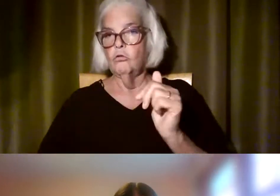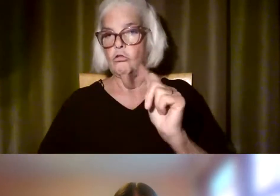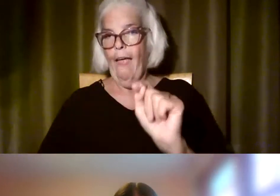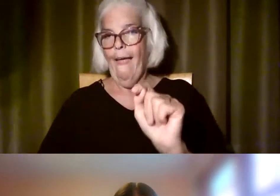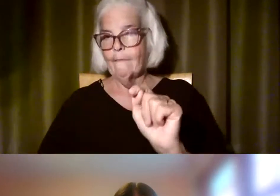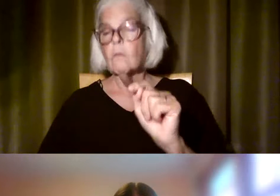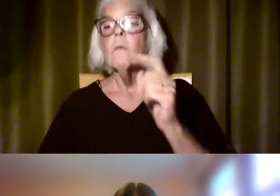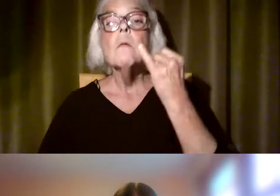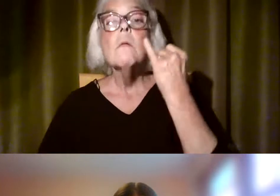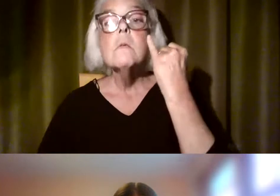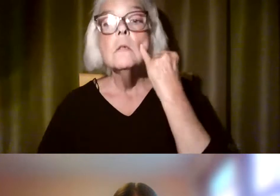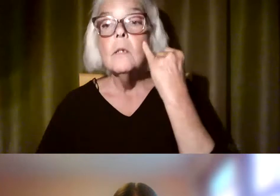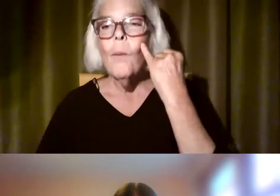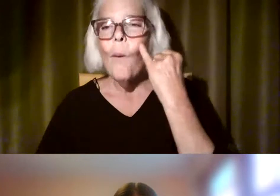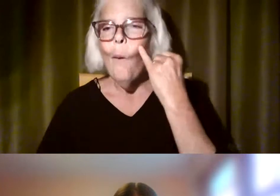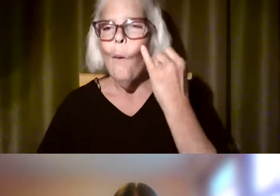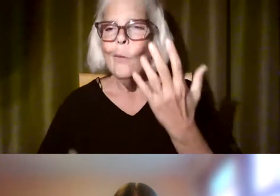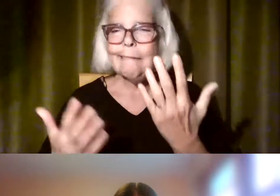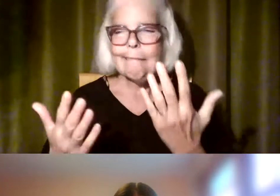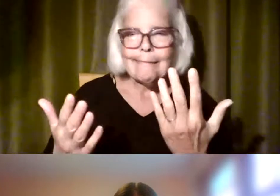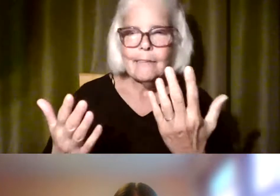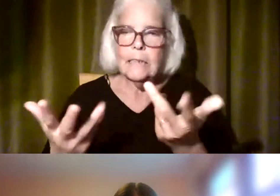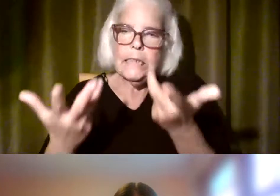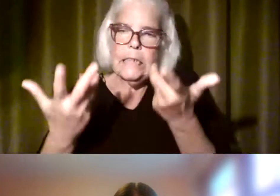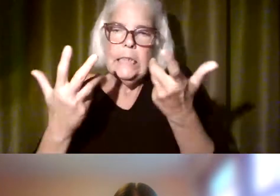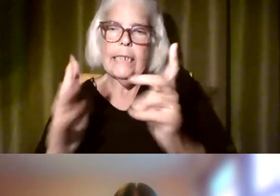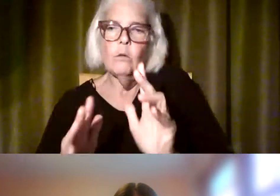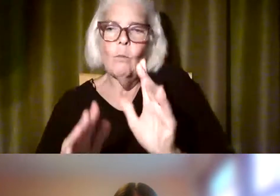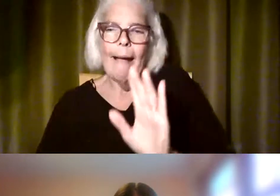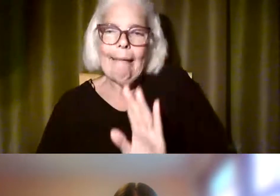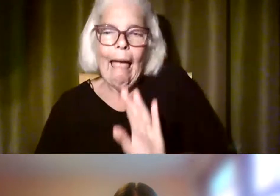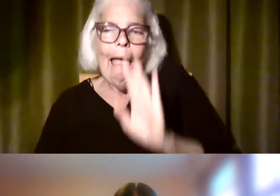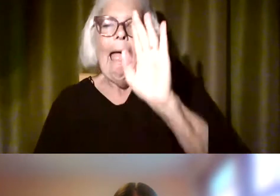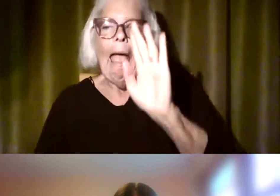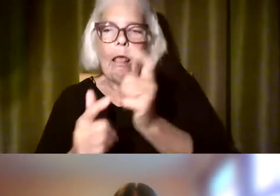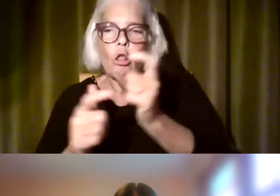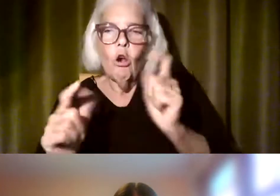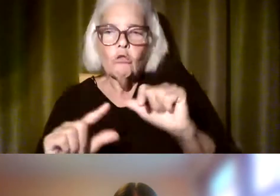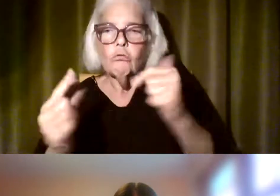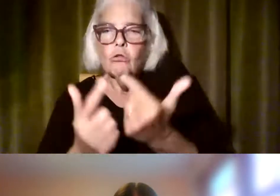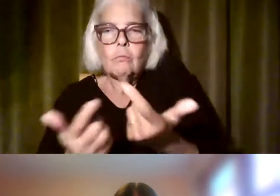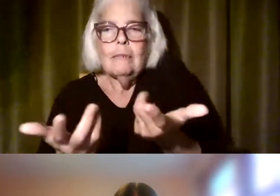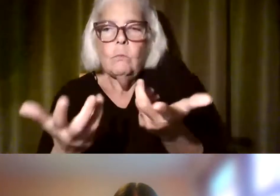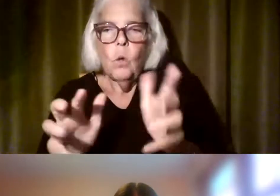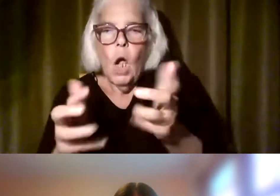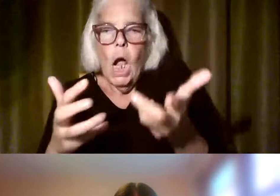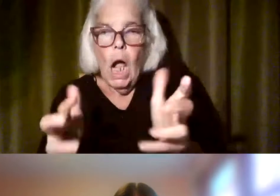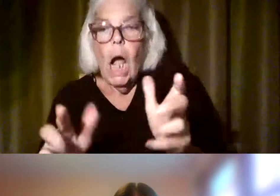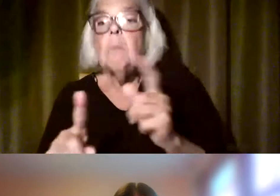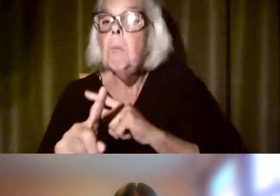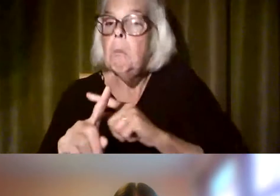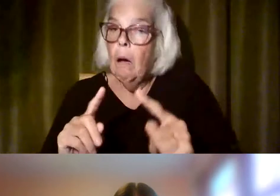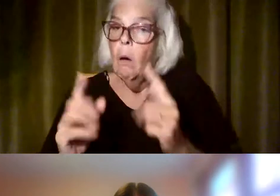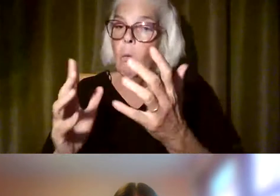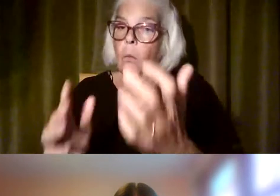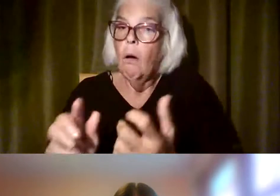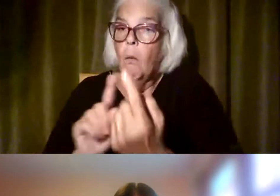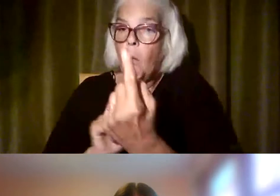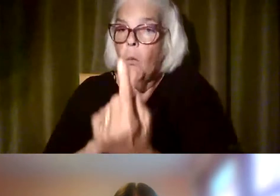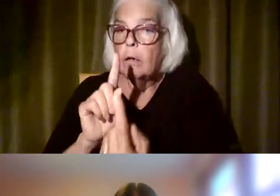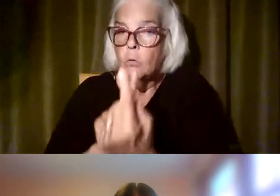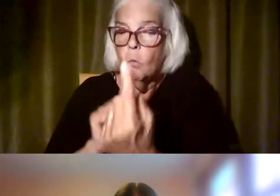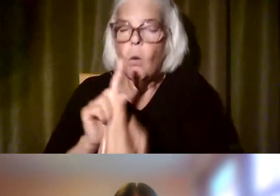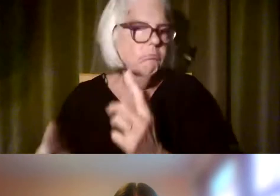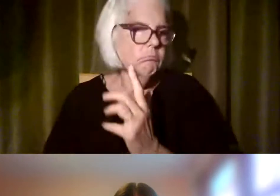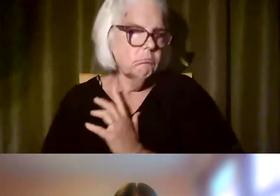feedback that you didn't want to share on the call, that you can send an email directly to me. And I'm happy to